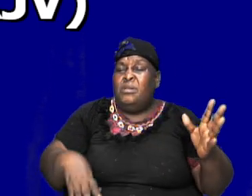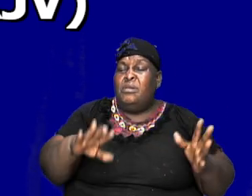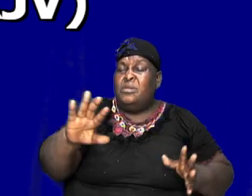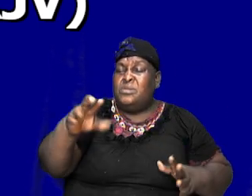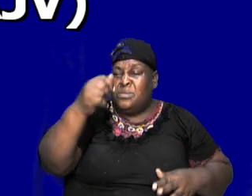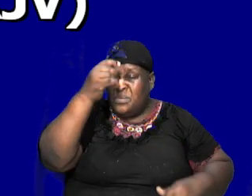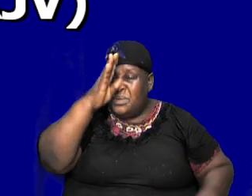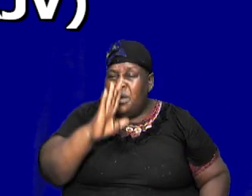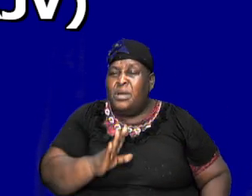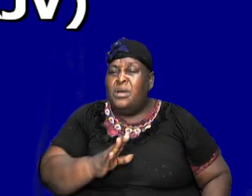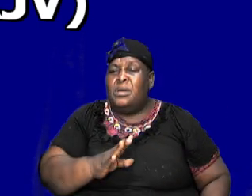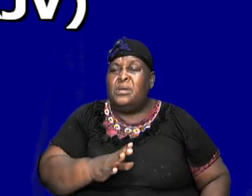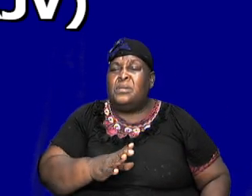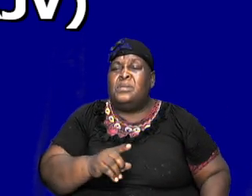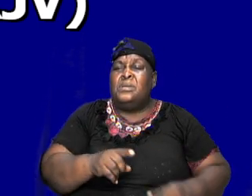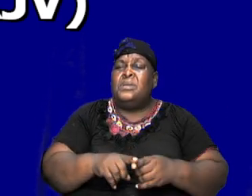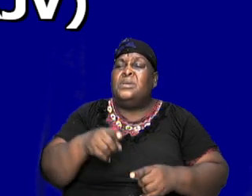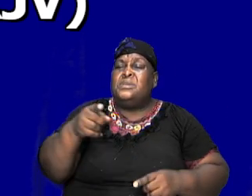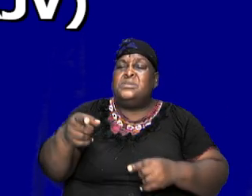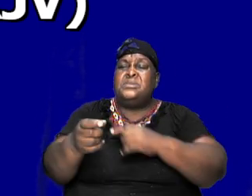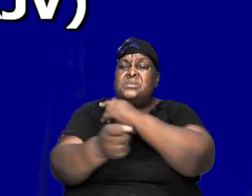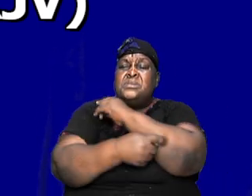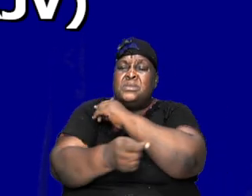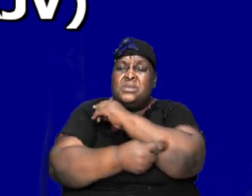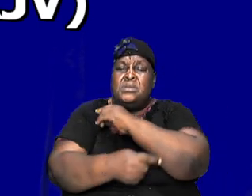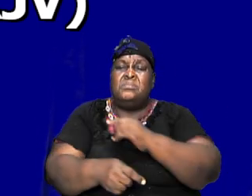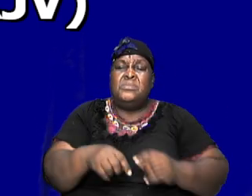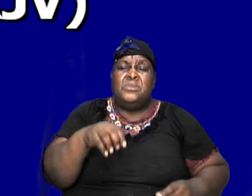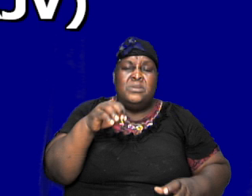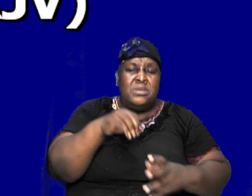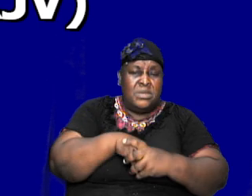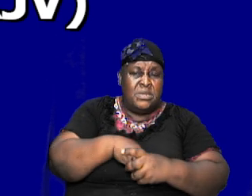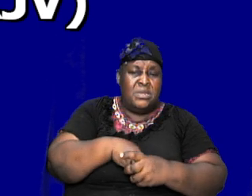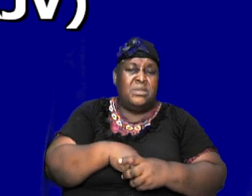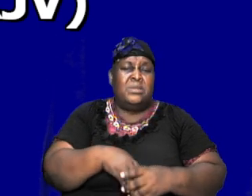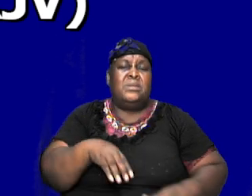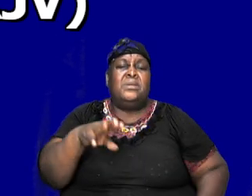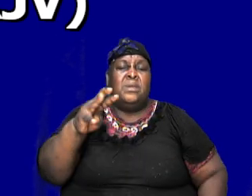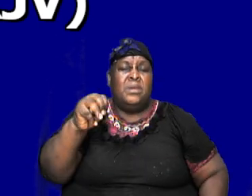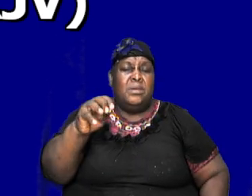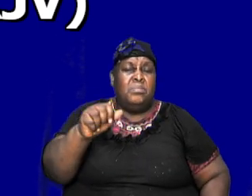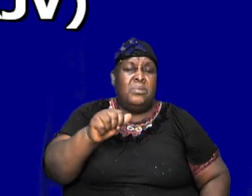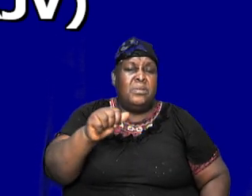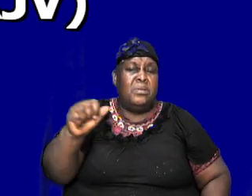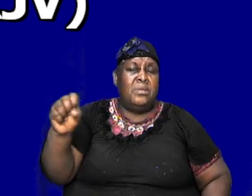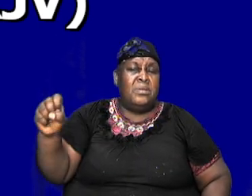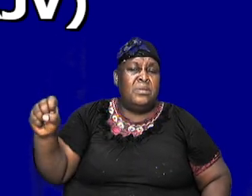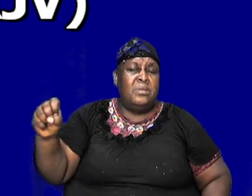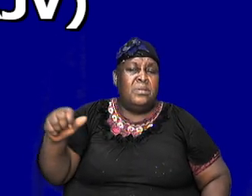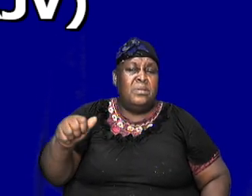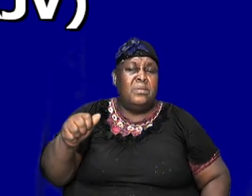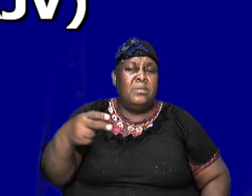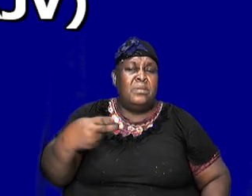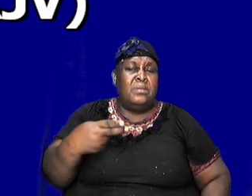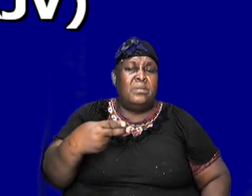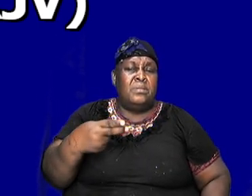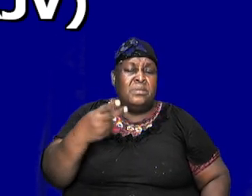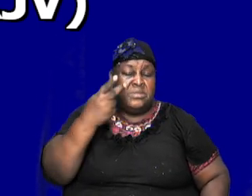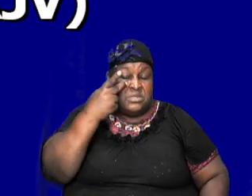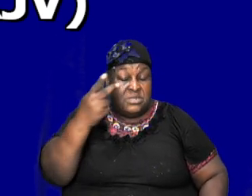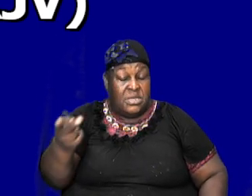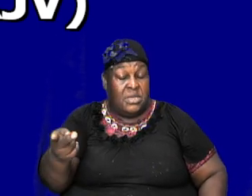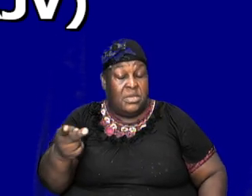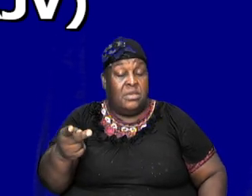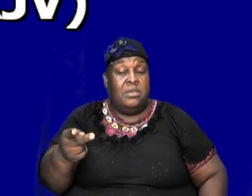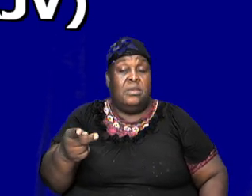God. So, in essence, don't put God to the test to see if he will do as the word of God said.